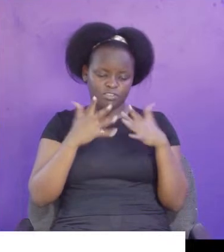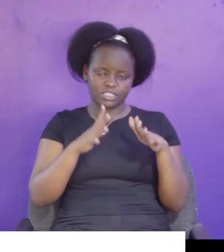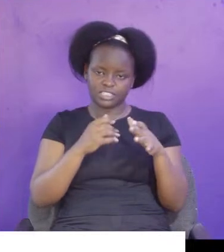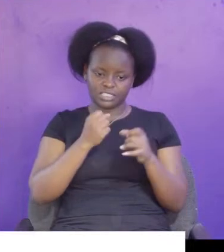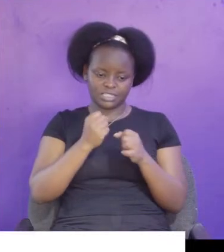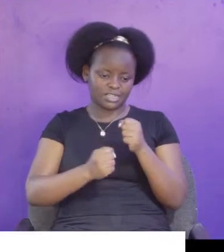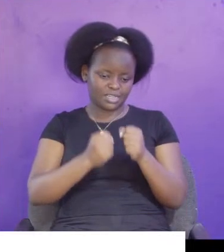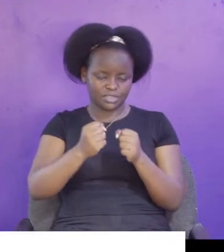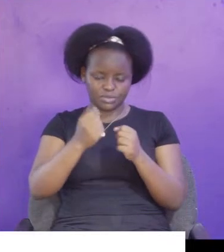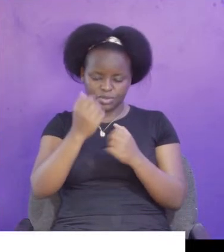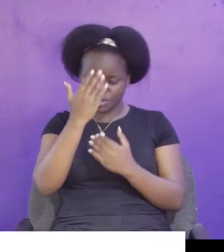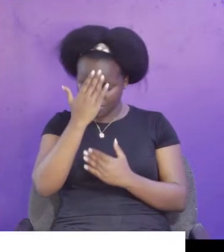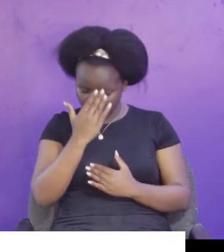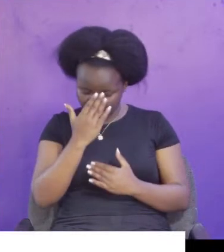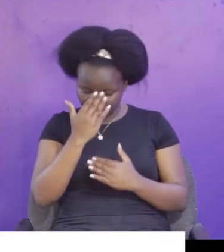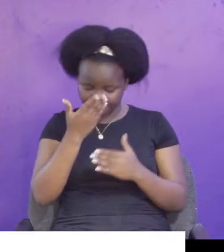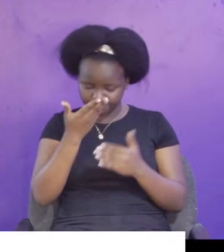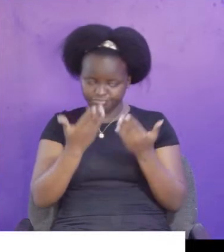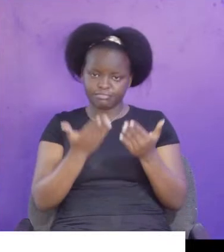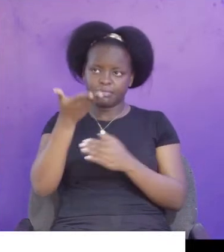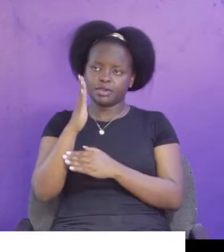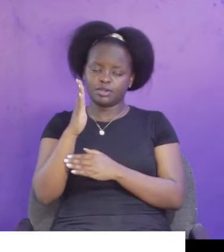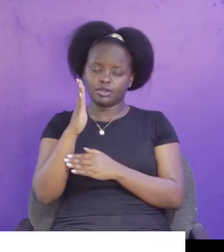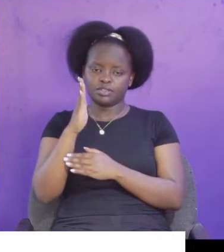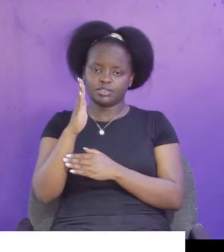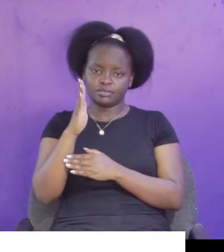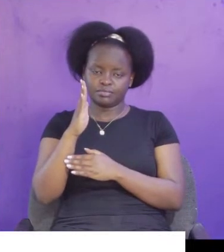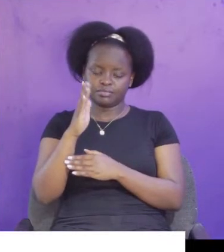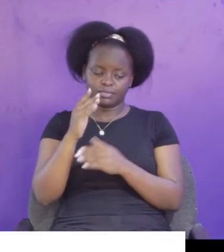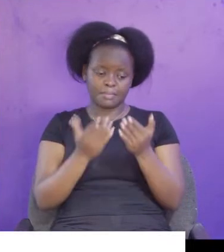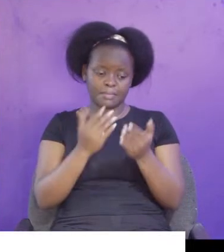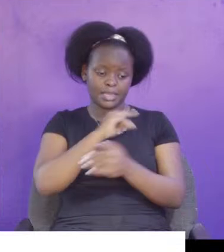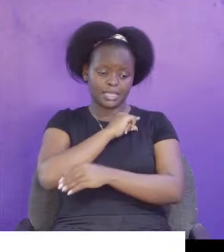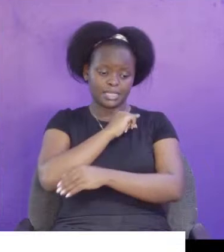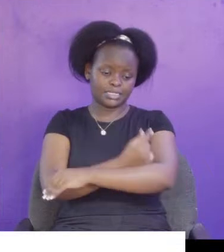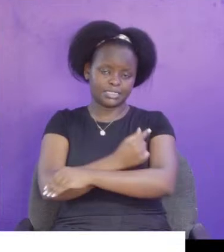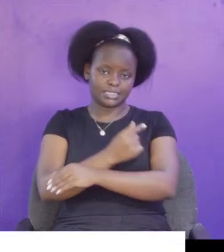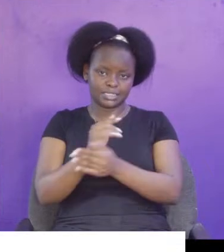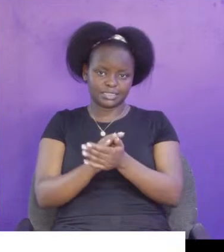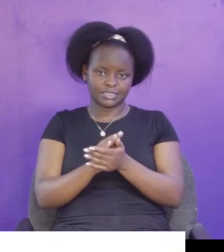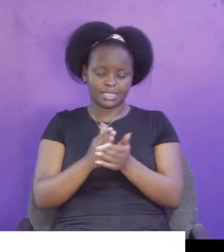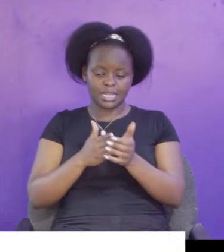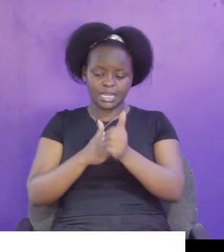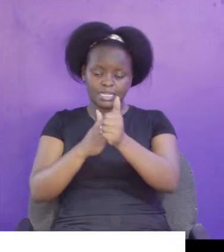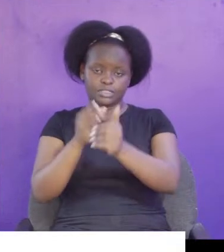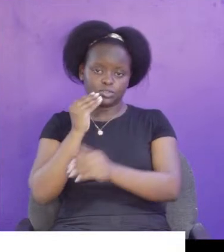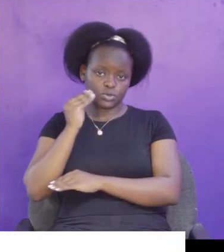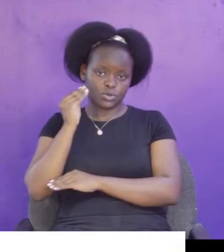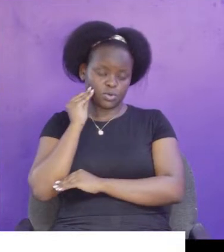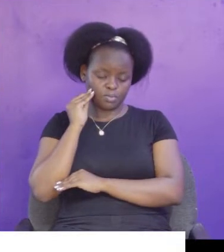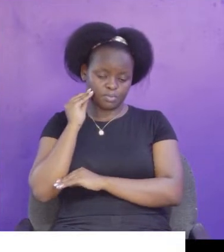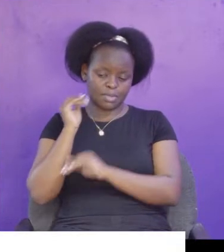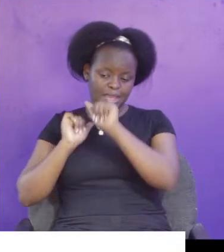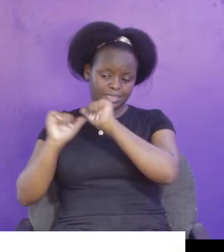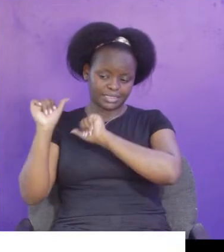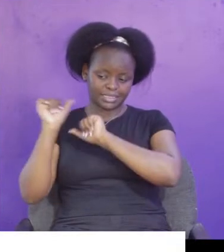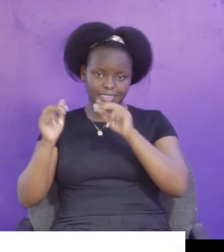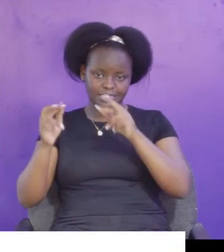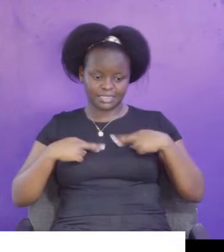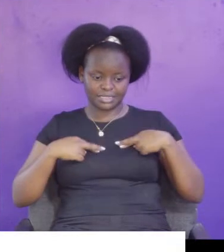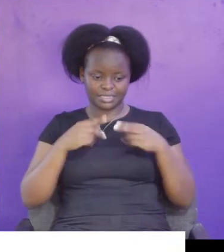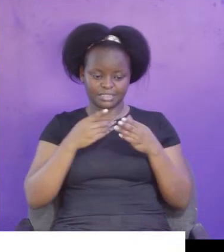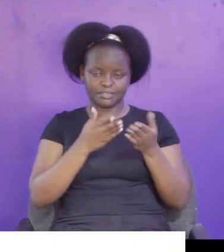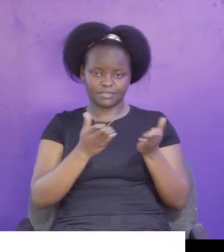and may grace now lead you home. May the ancestors receive you and rest